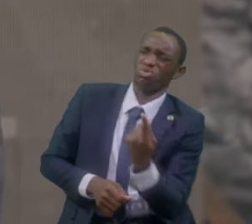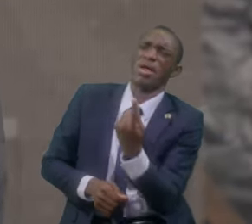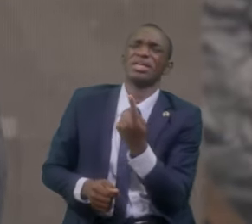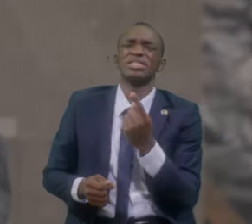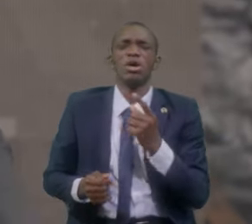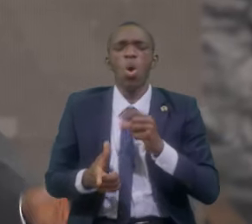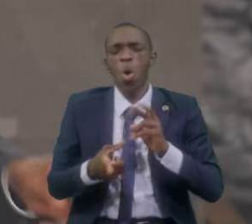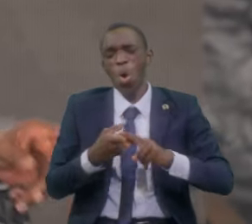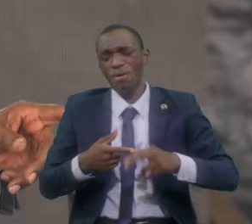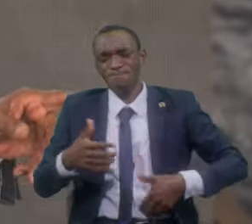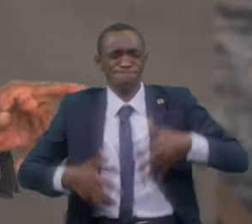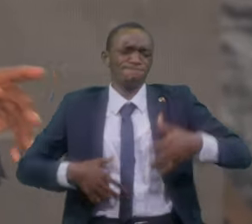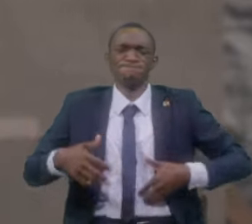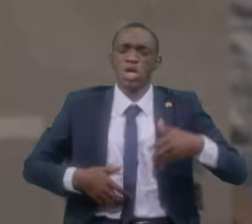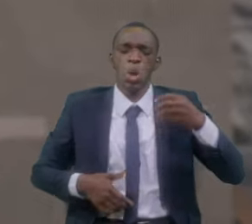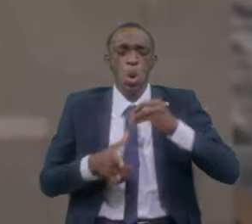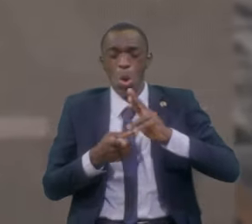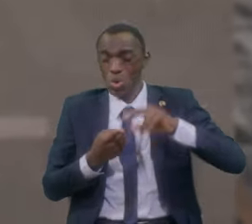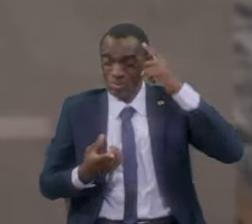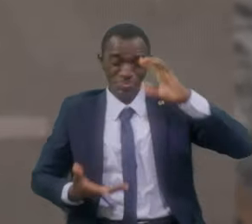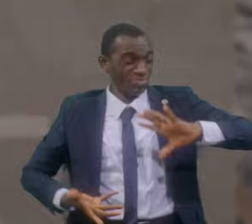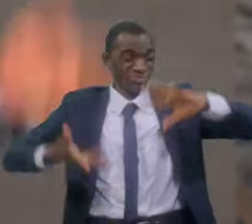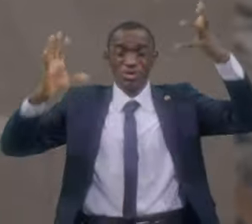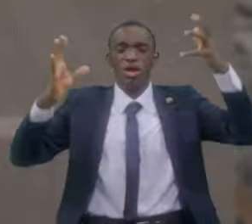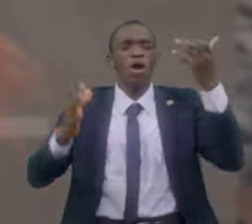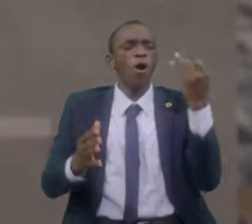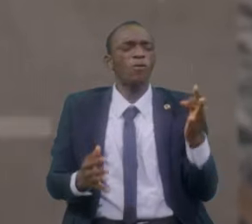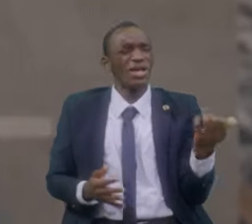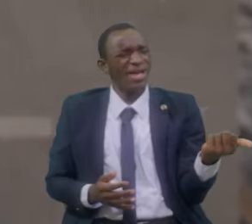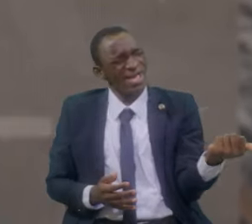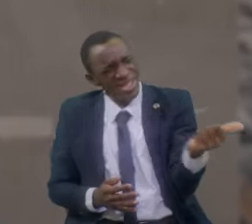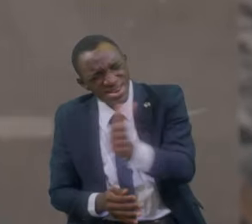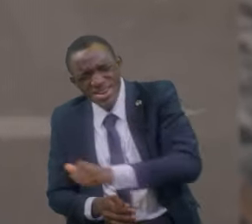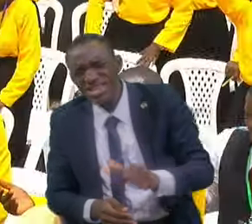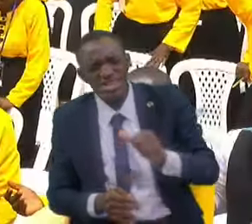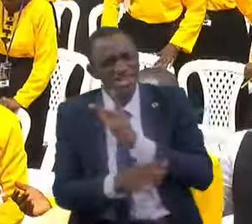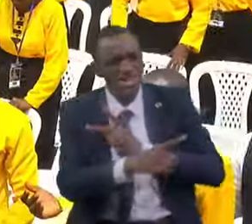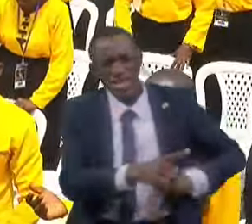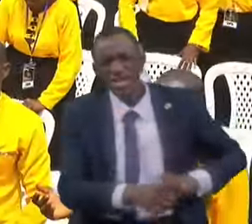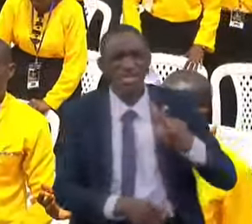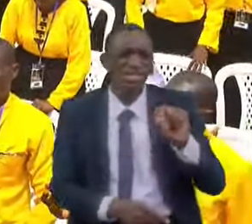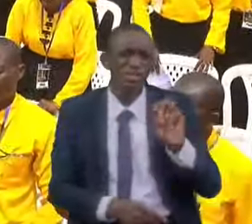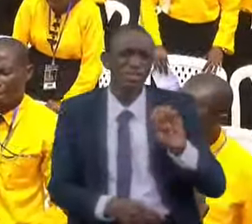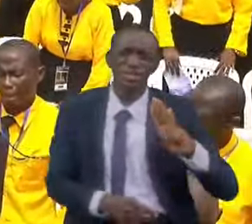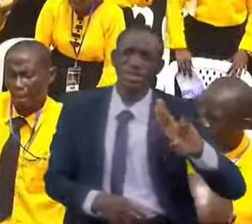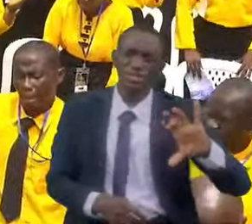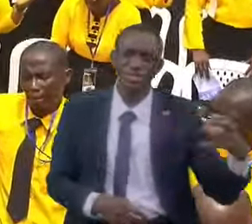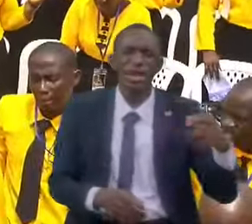anger of any Nebuchadnezzar in Jesus' name.